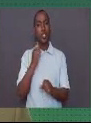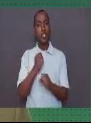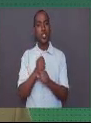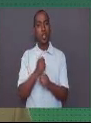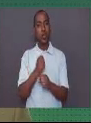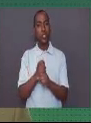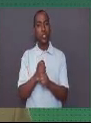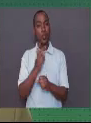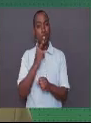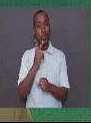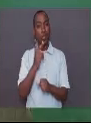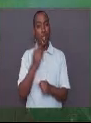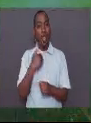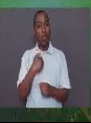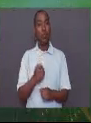see daily?